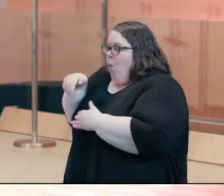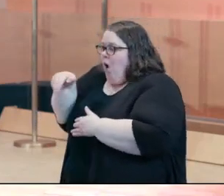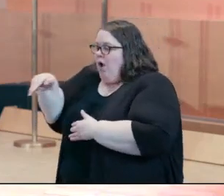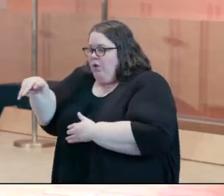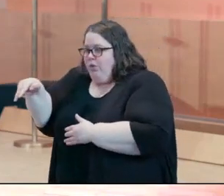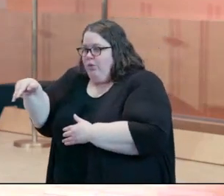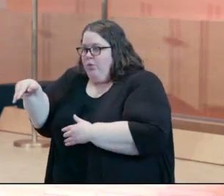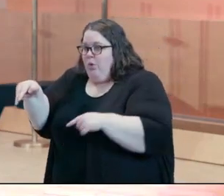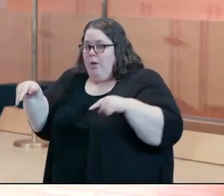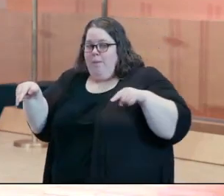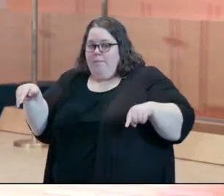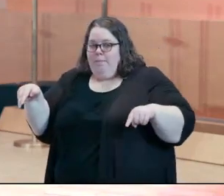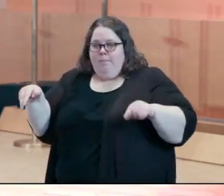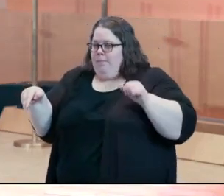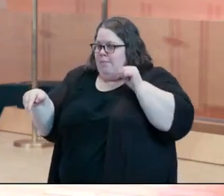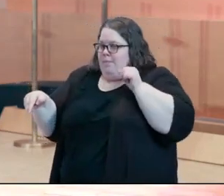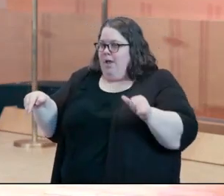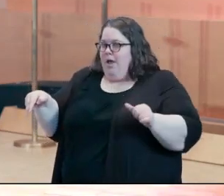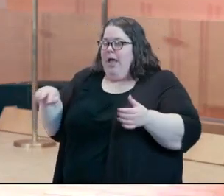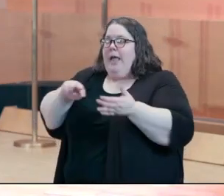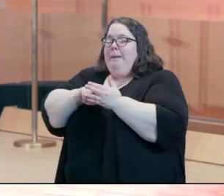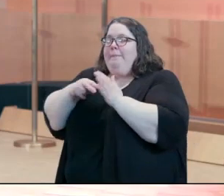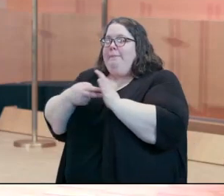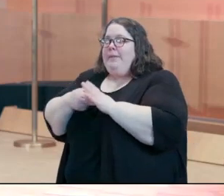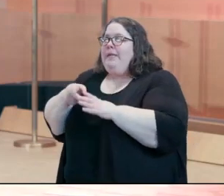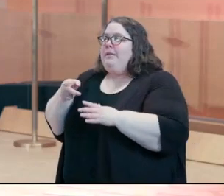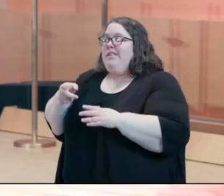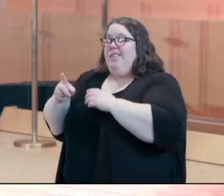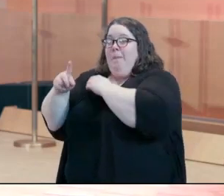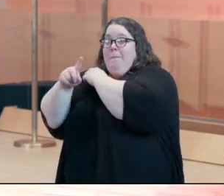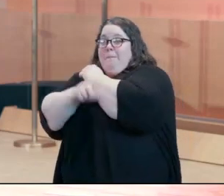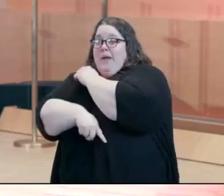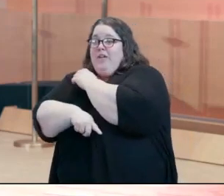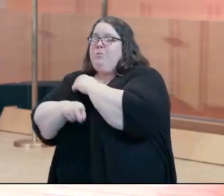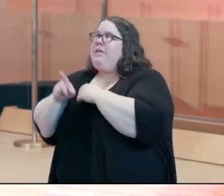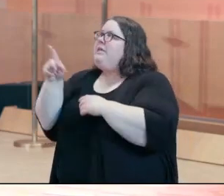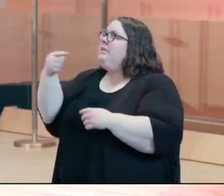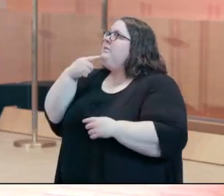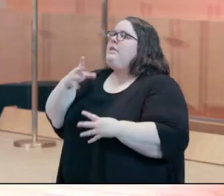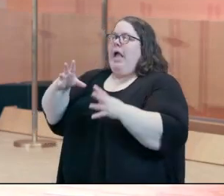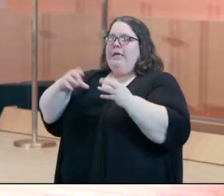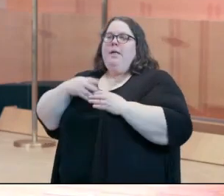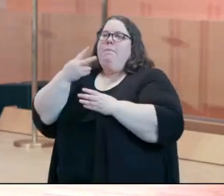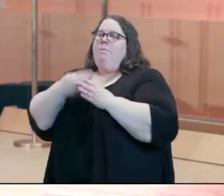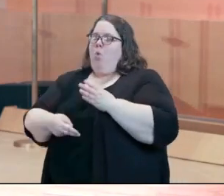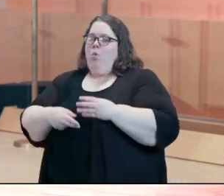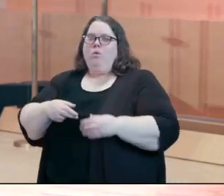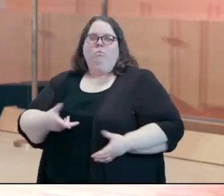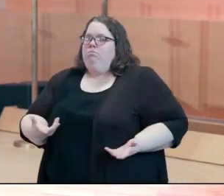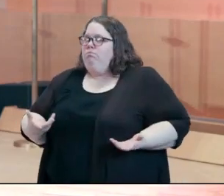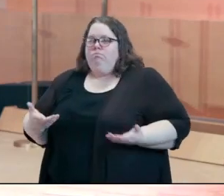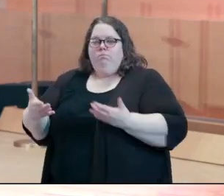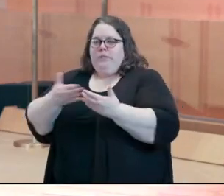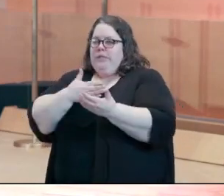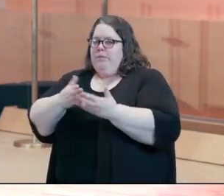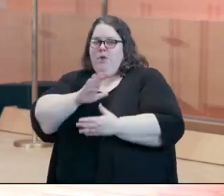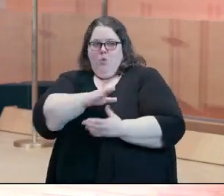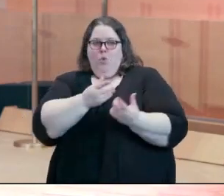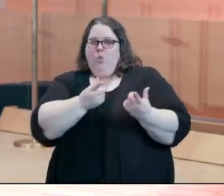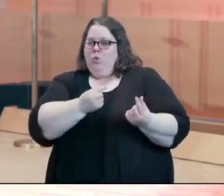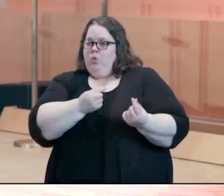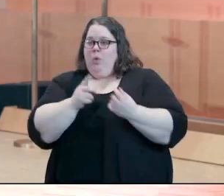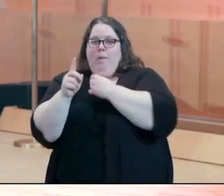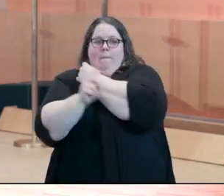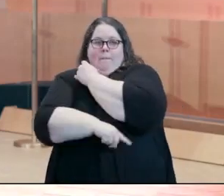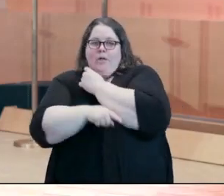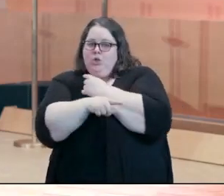curse for both parties. In it, God is saying, not only will I be